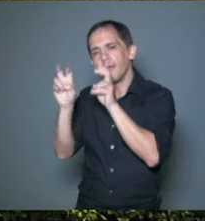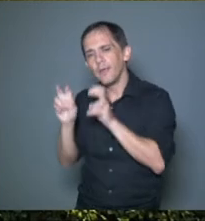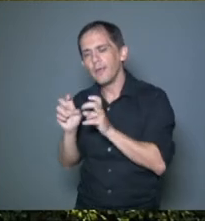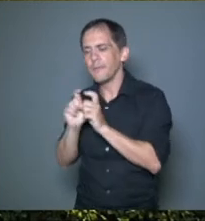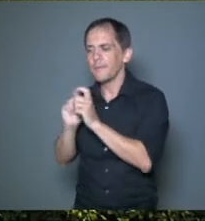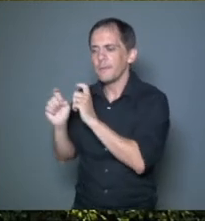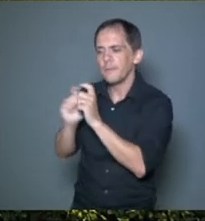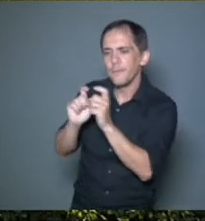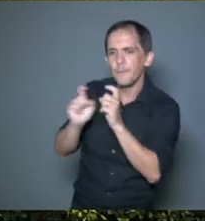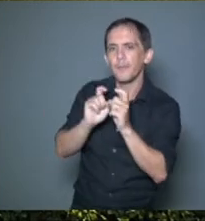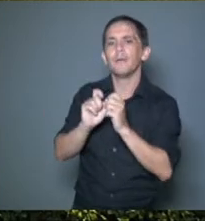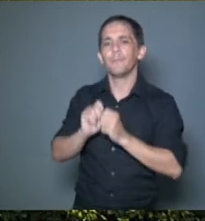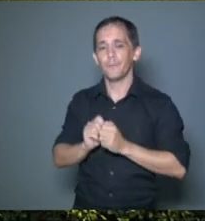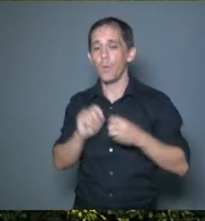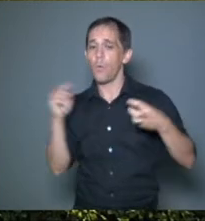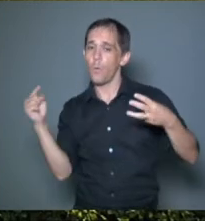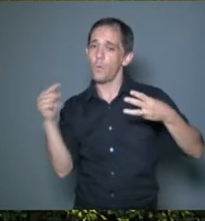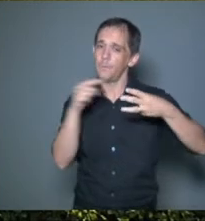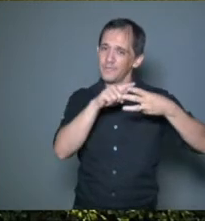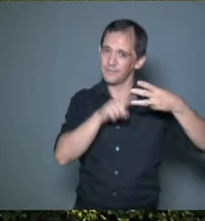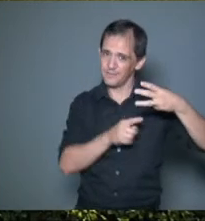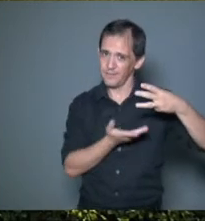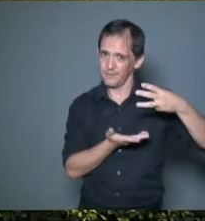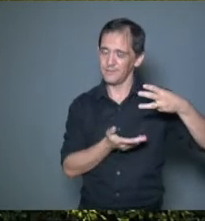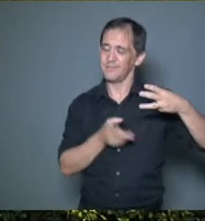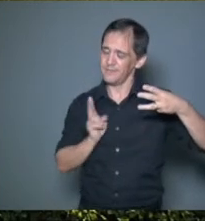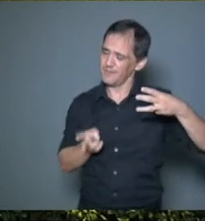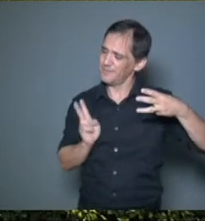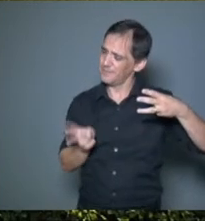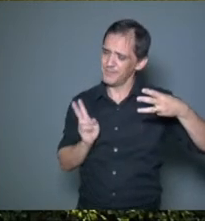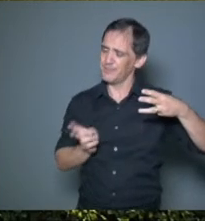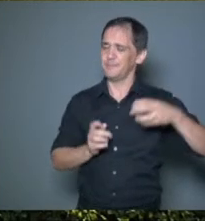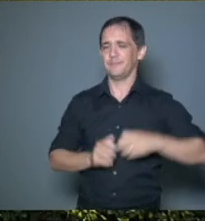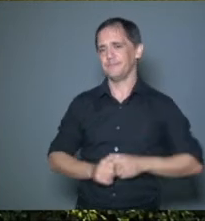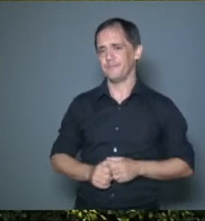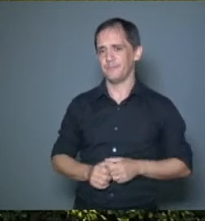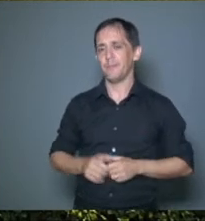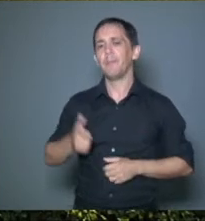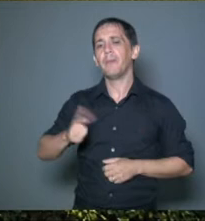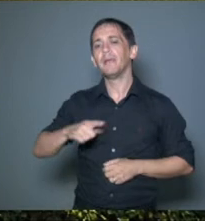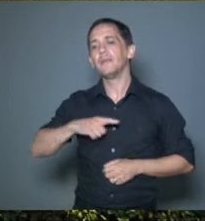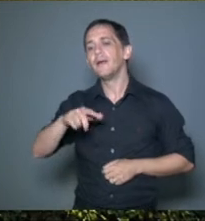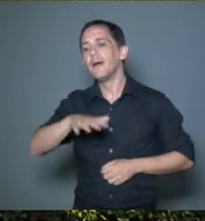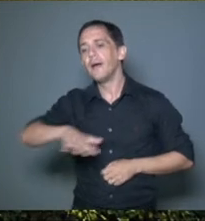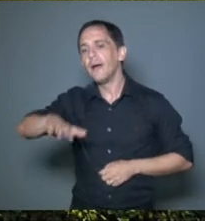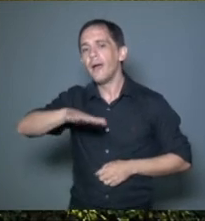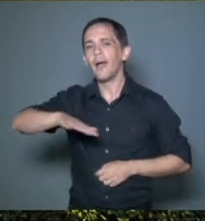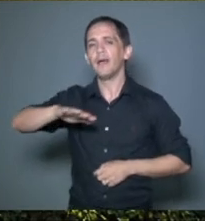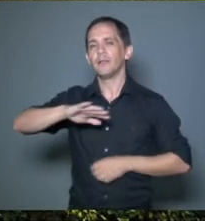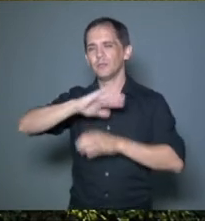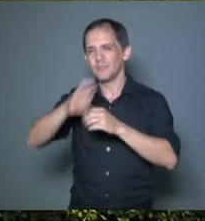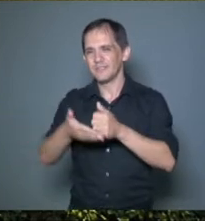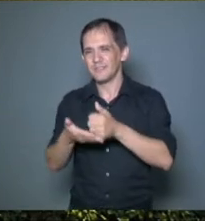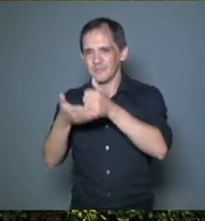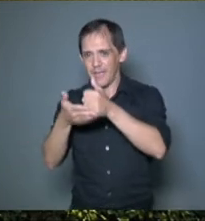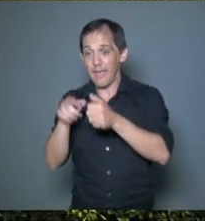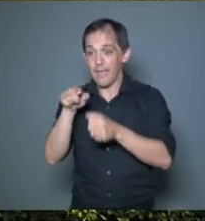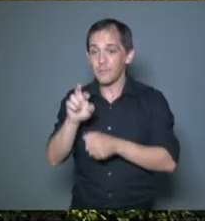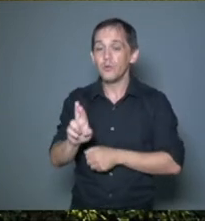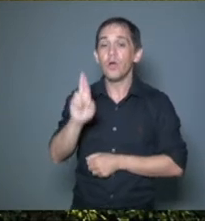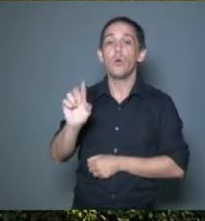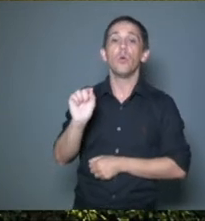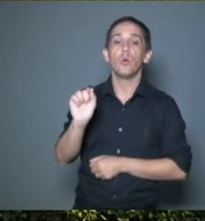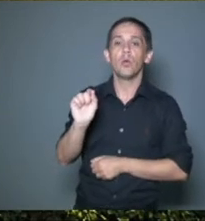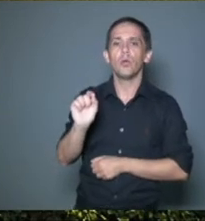So we look at the strategy for ESG, and at the same time, there is the